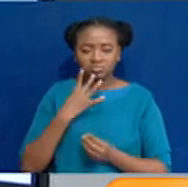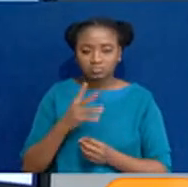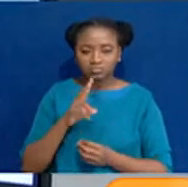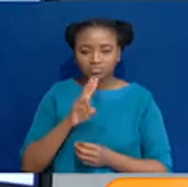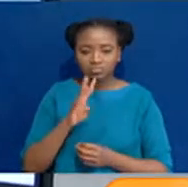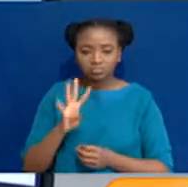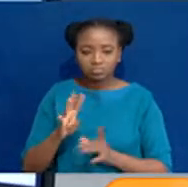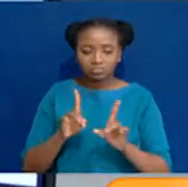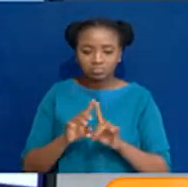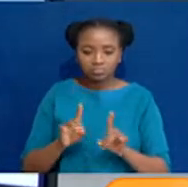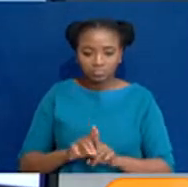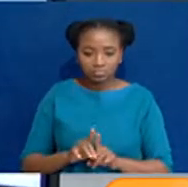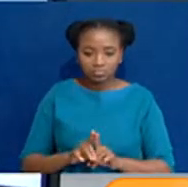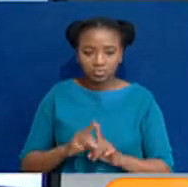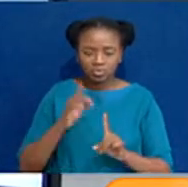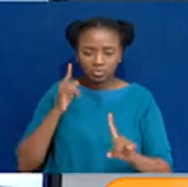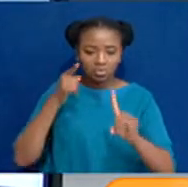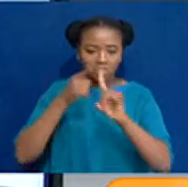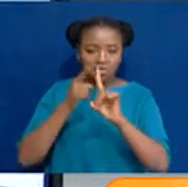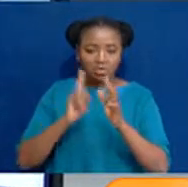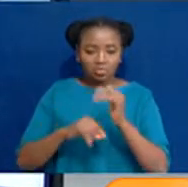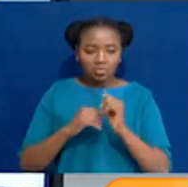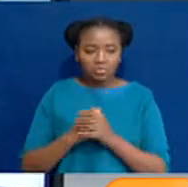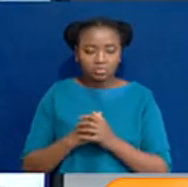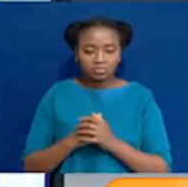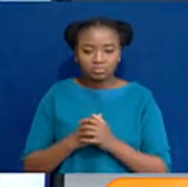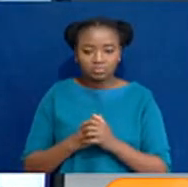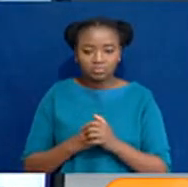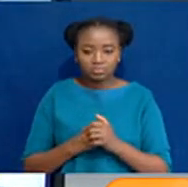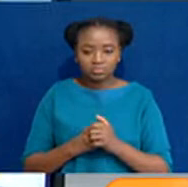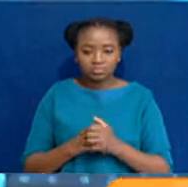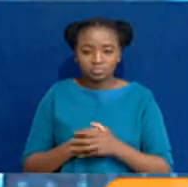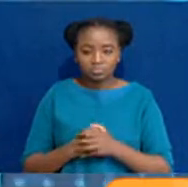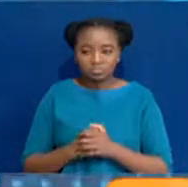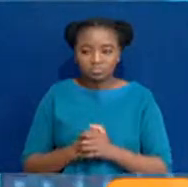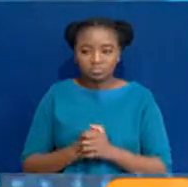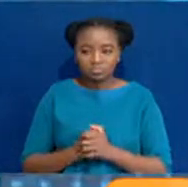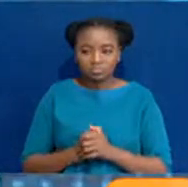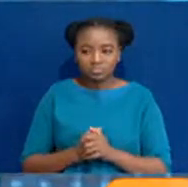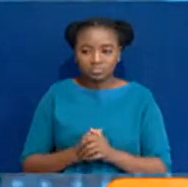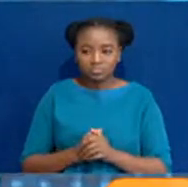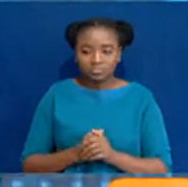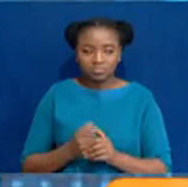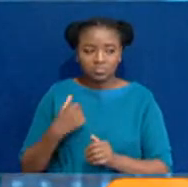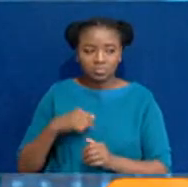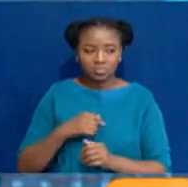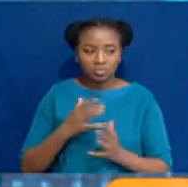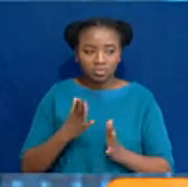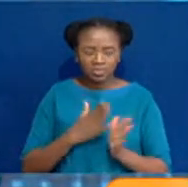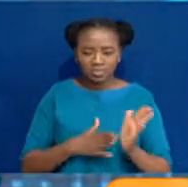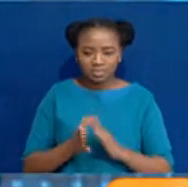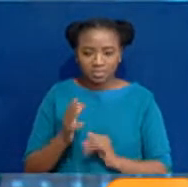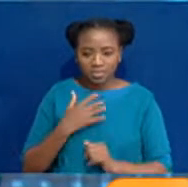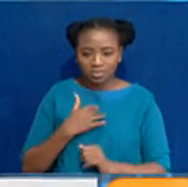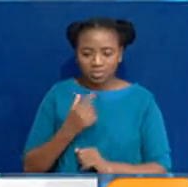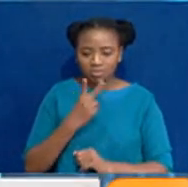is 25,000. At what point will you achieve that target? We had envisaged that we'll roll out the